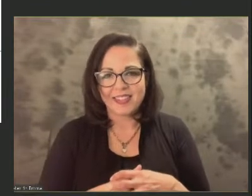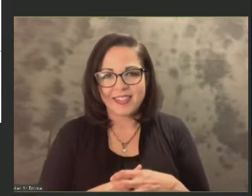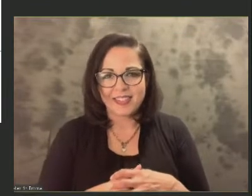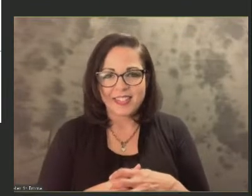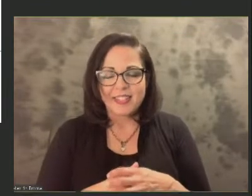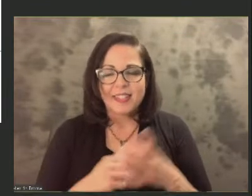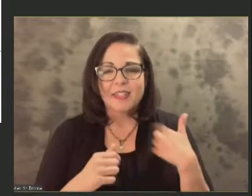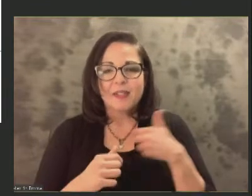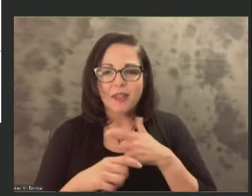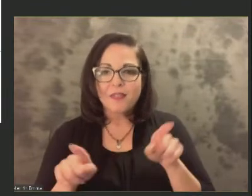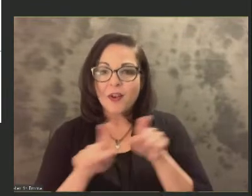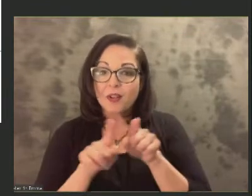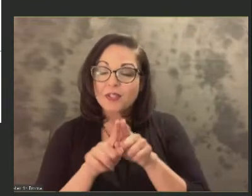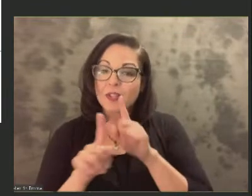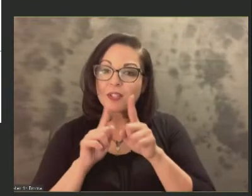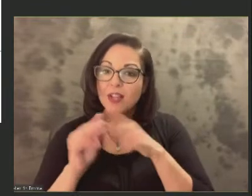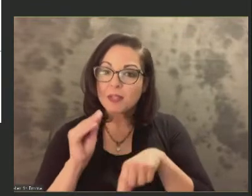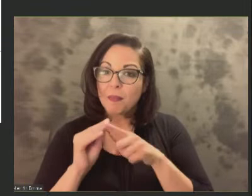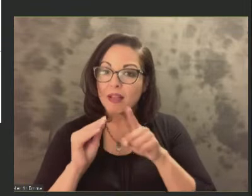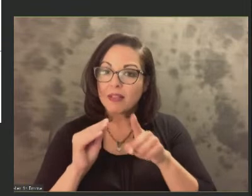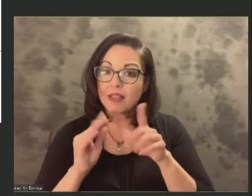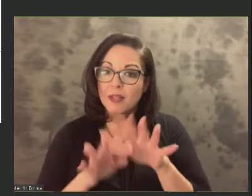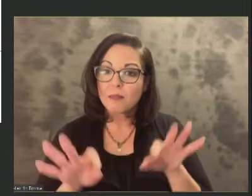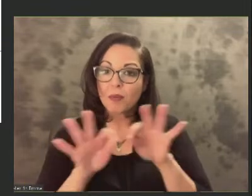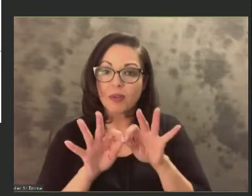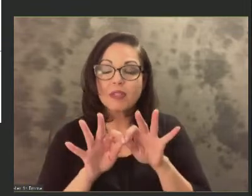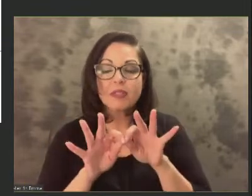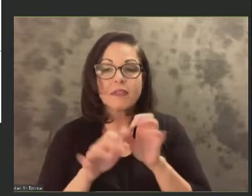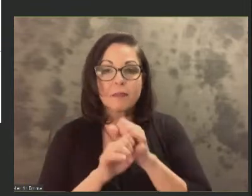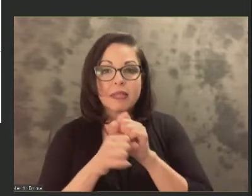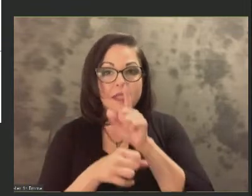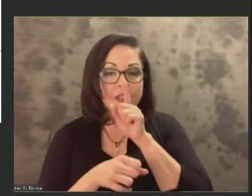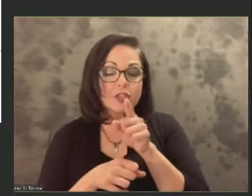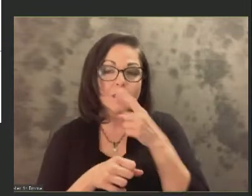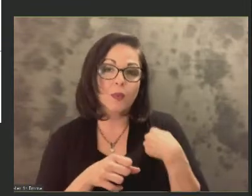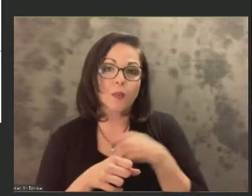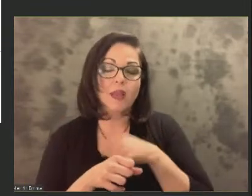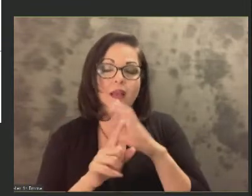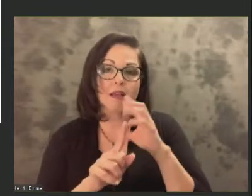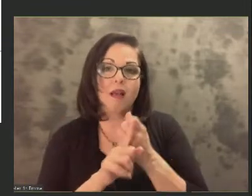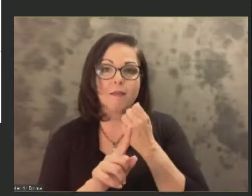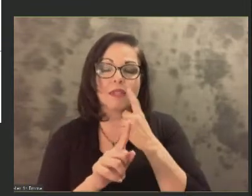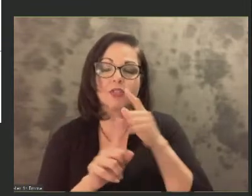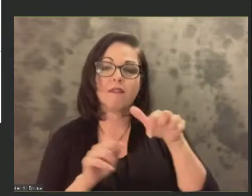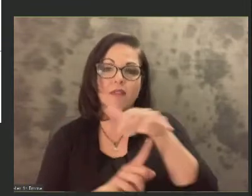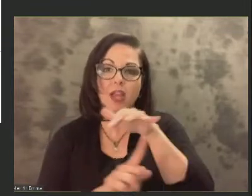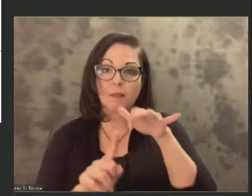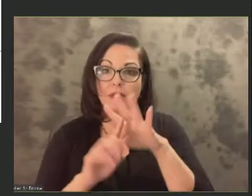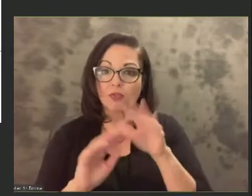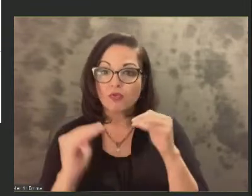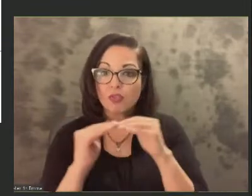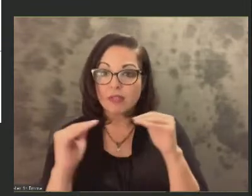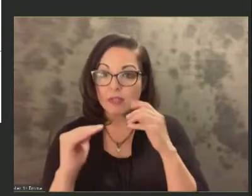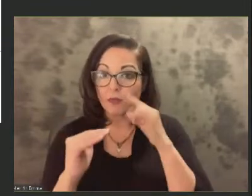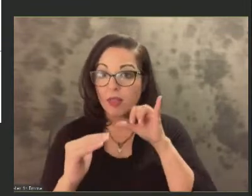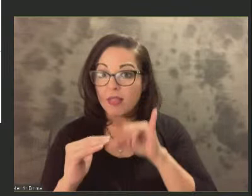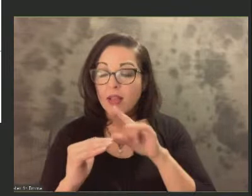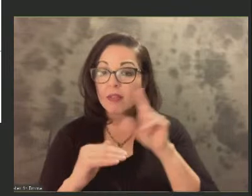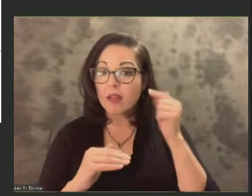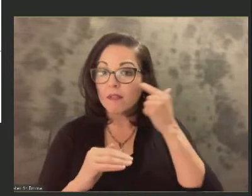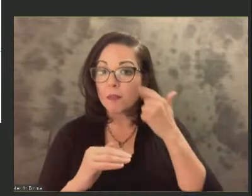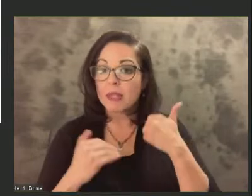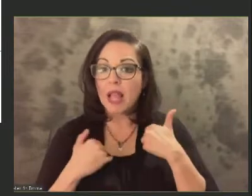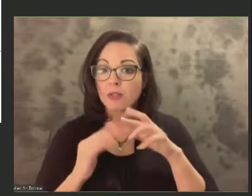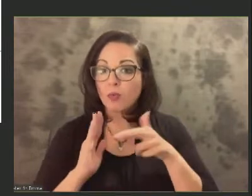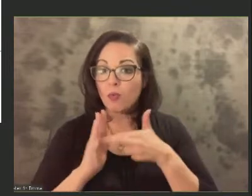We've also talked about the importance of making sure we accomplish environmental justice, that the government has a role